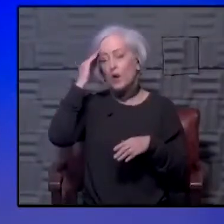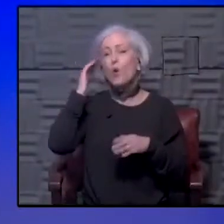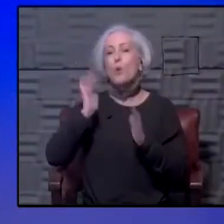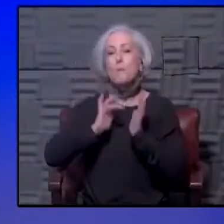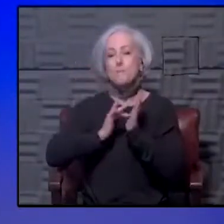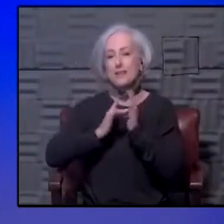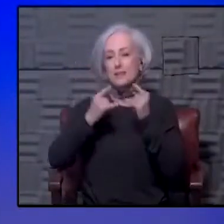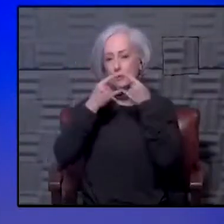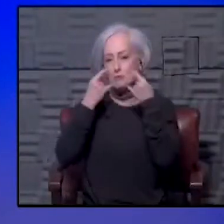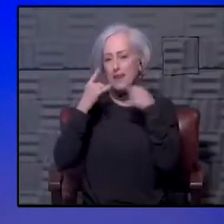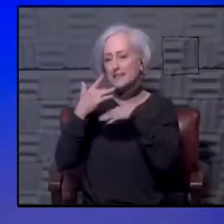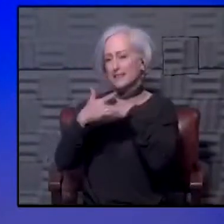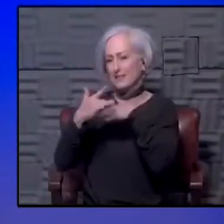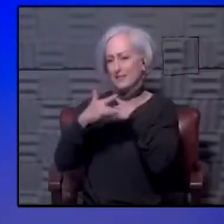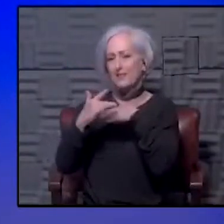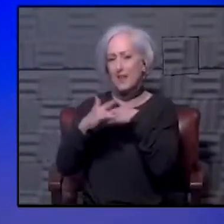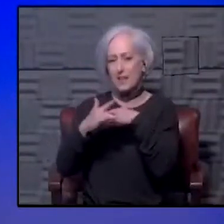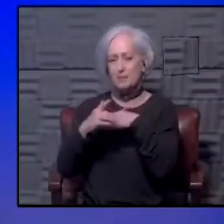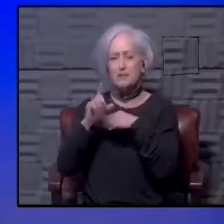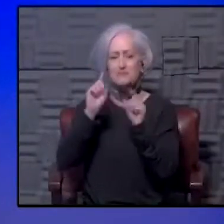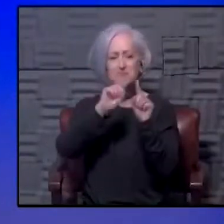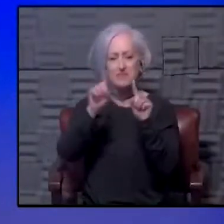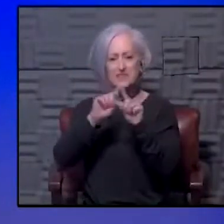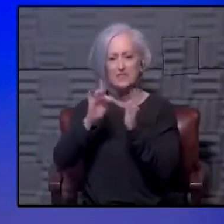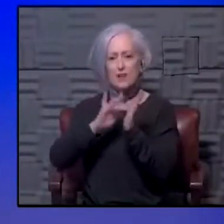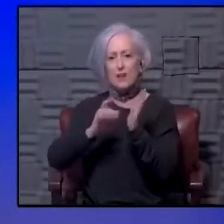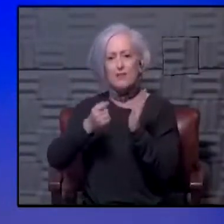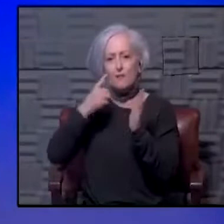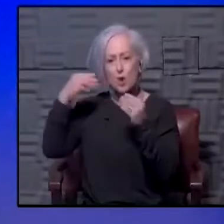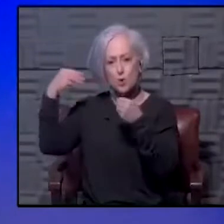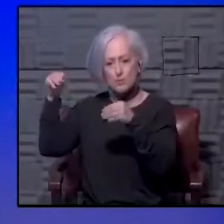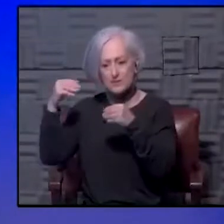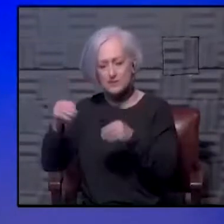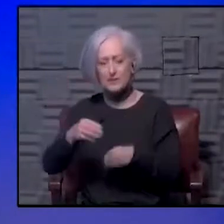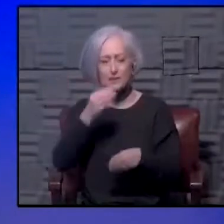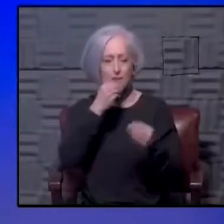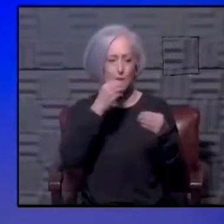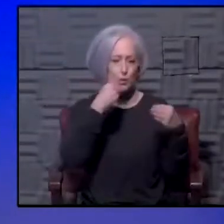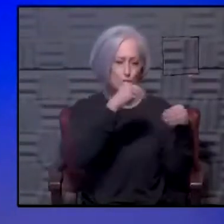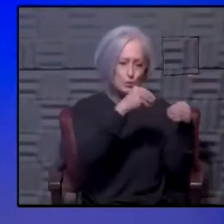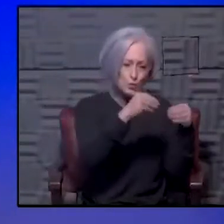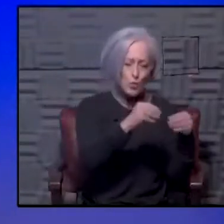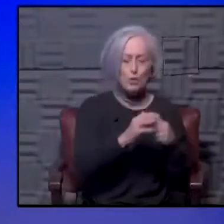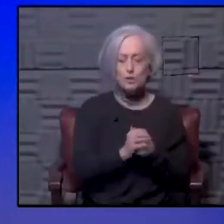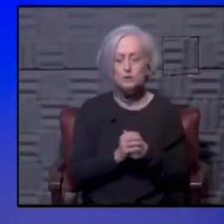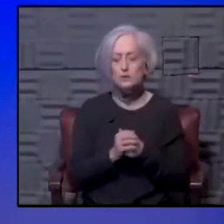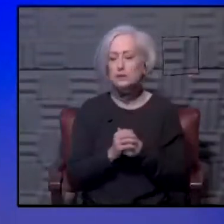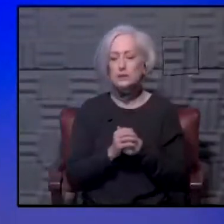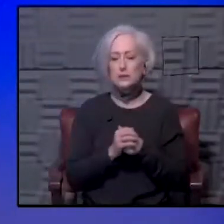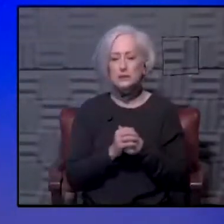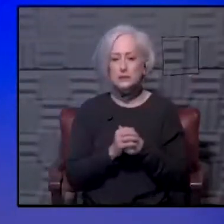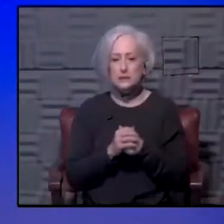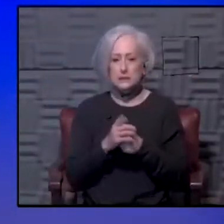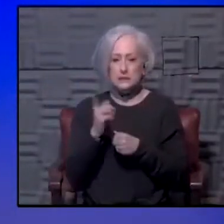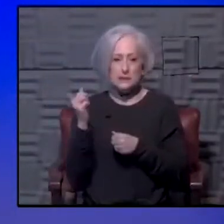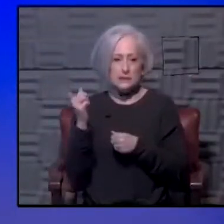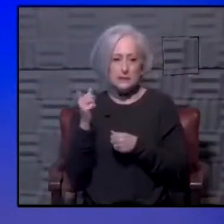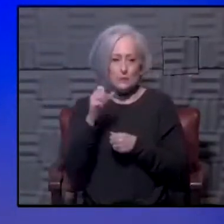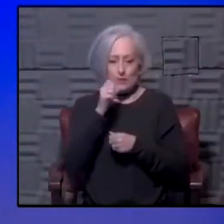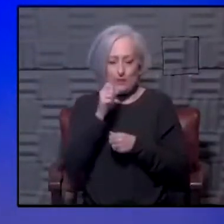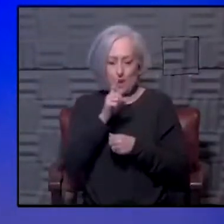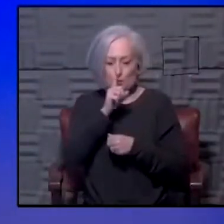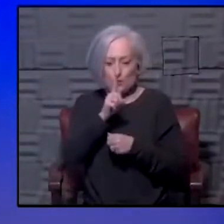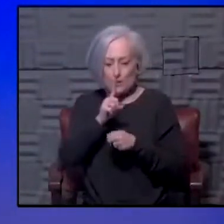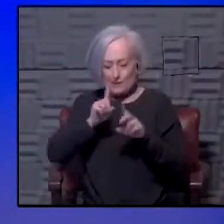are available in pharmacies and grocery stores. I don't know, they haven't been vetted in the healthcare setting. Certainly